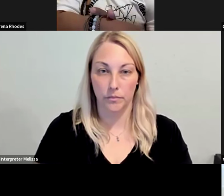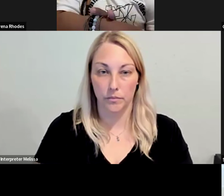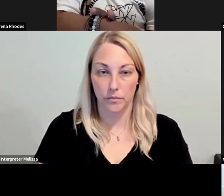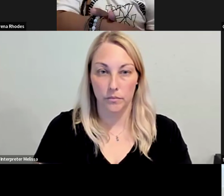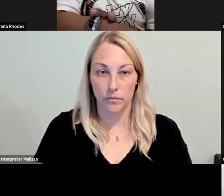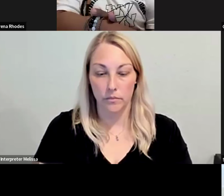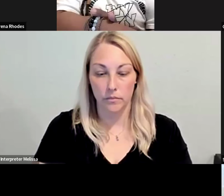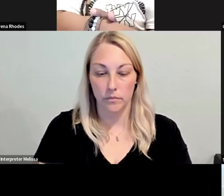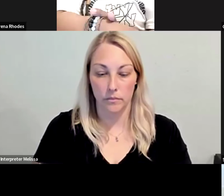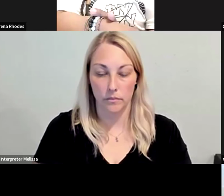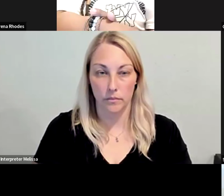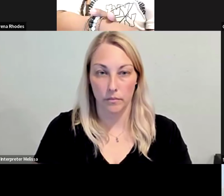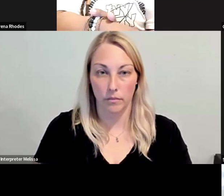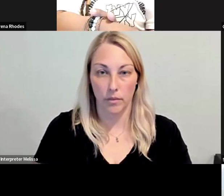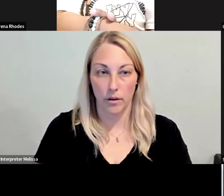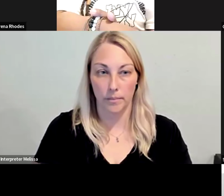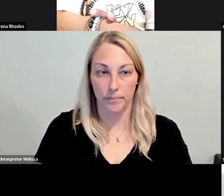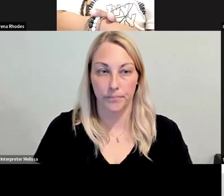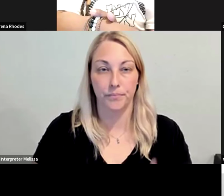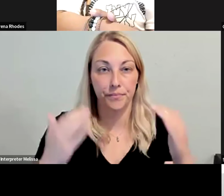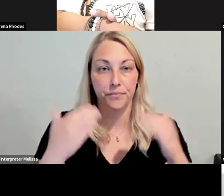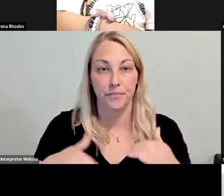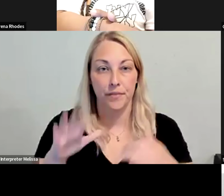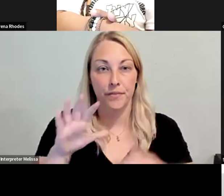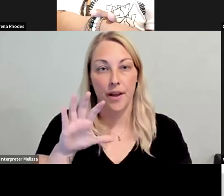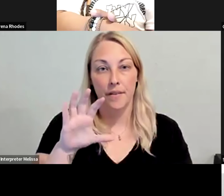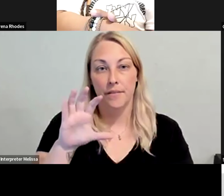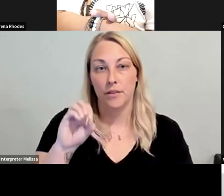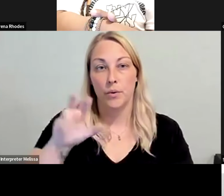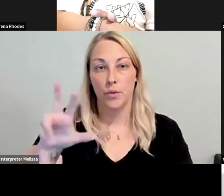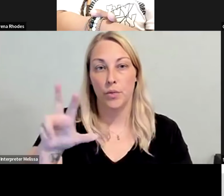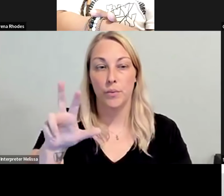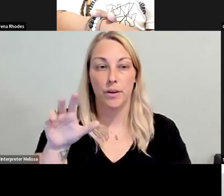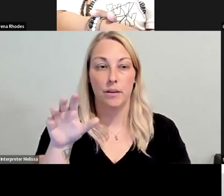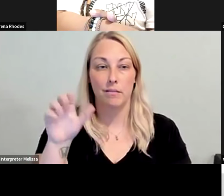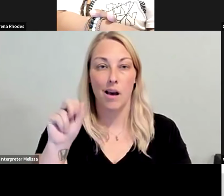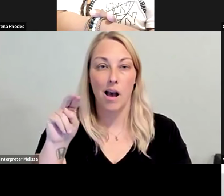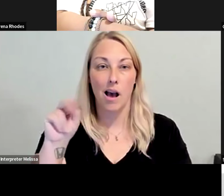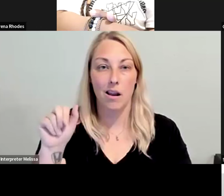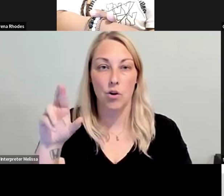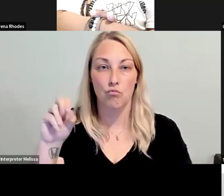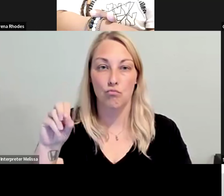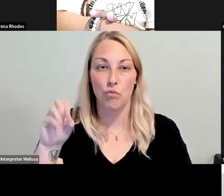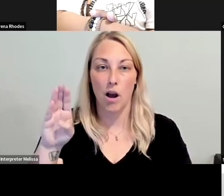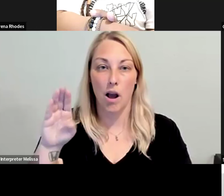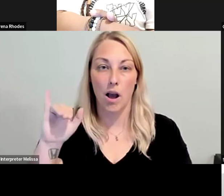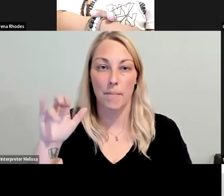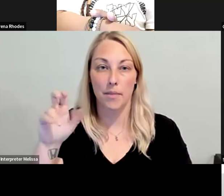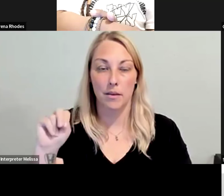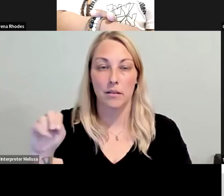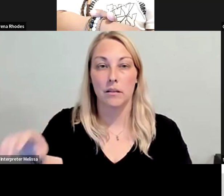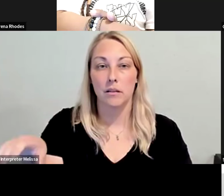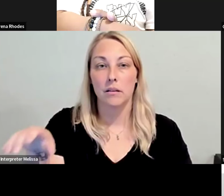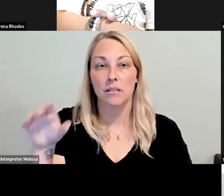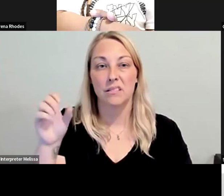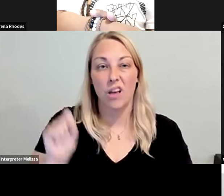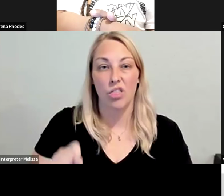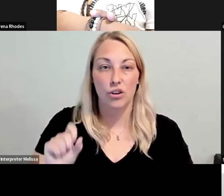So, hi, I'm Anna Roblin of Southern Trinidad. So, several residents